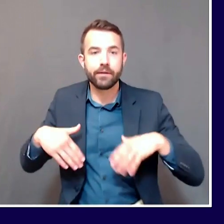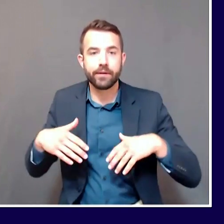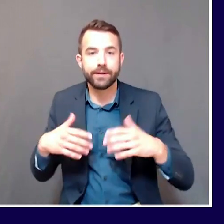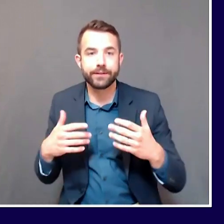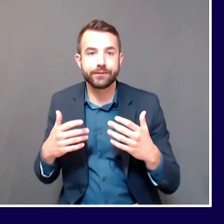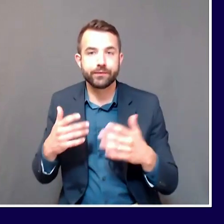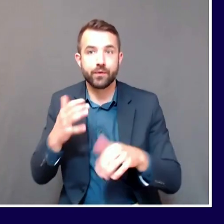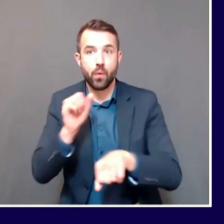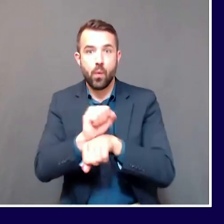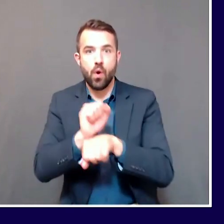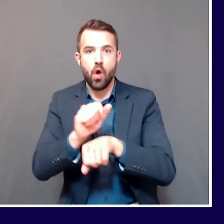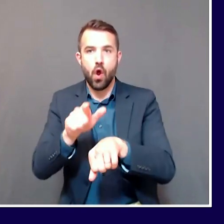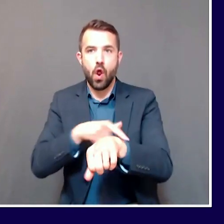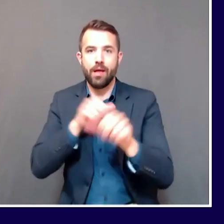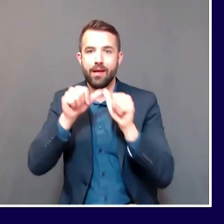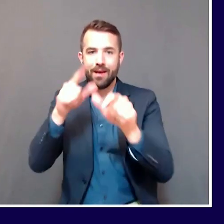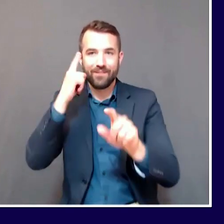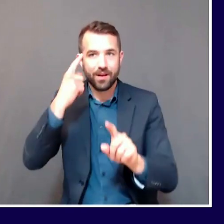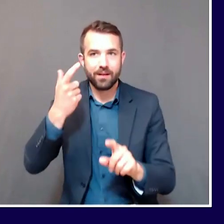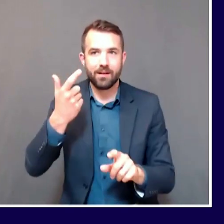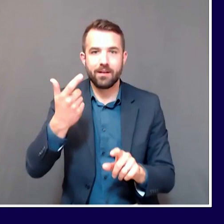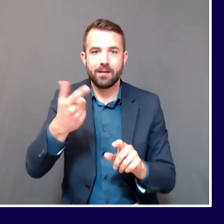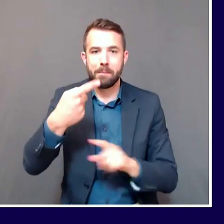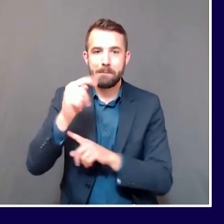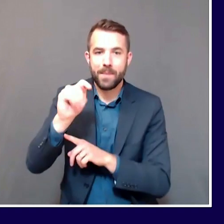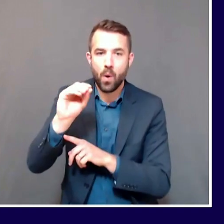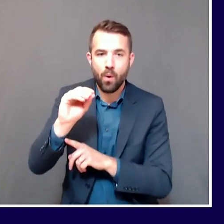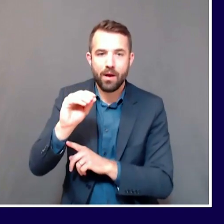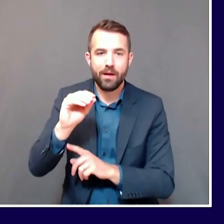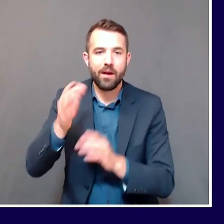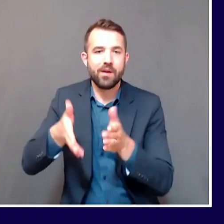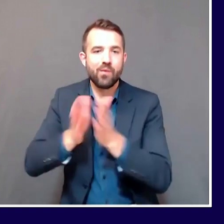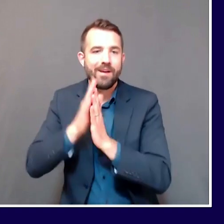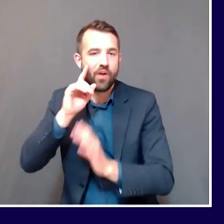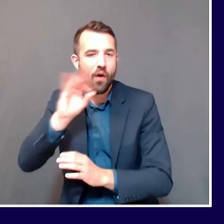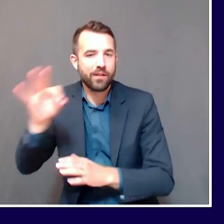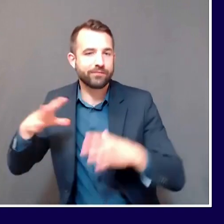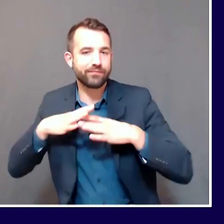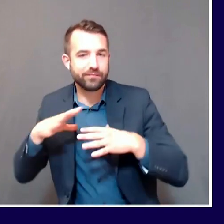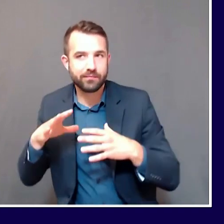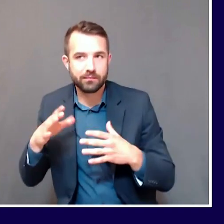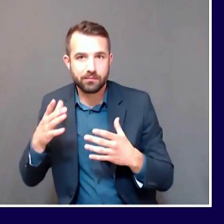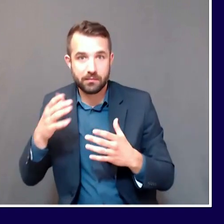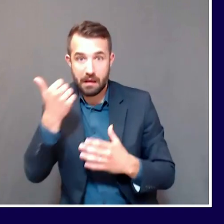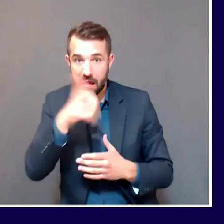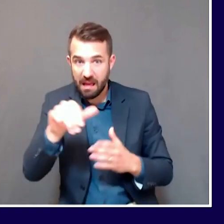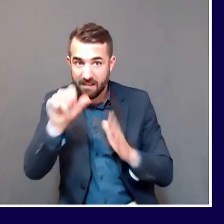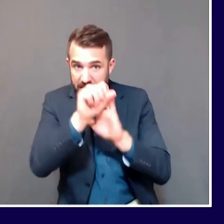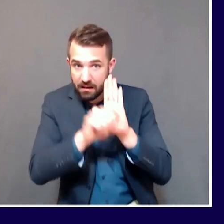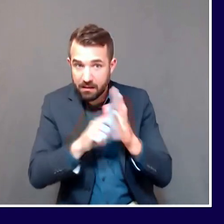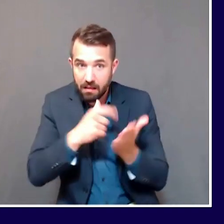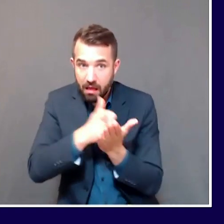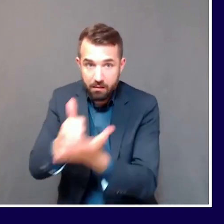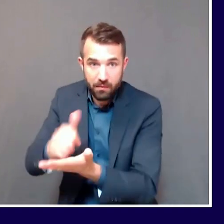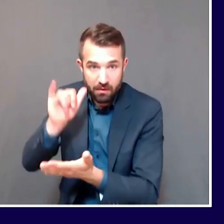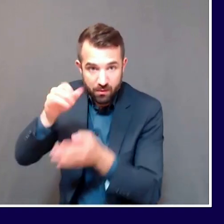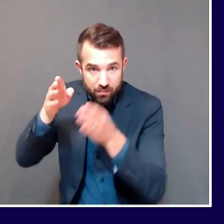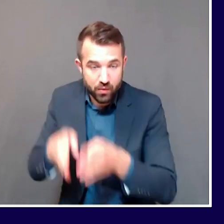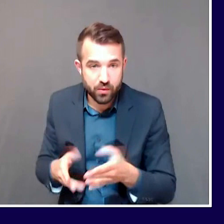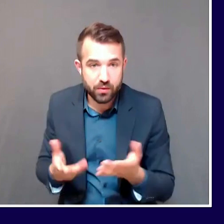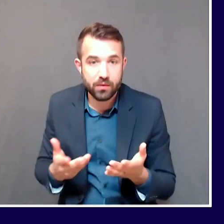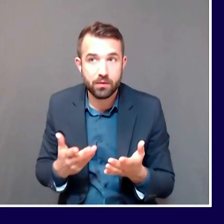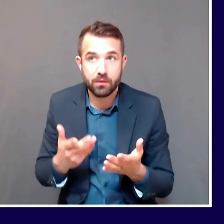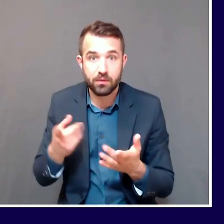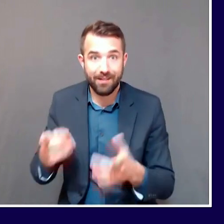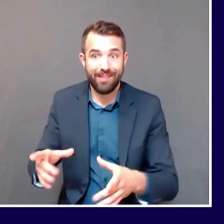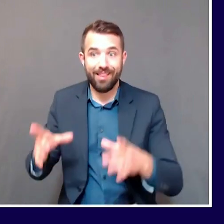any income. Does the state have any resources or offer any kind of protection for workers that are involved in these outbreaks that